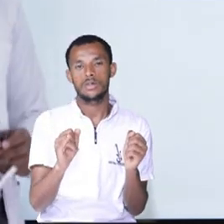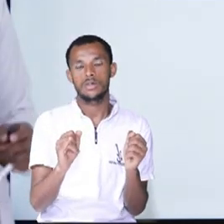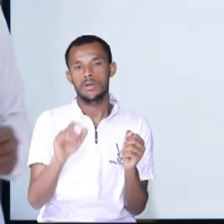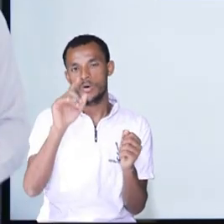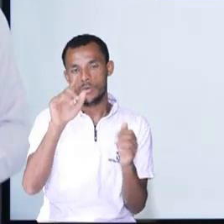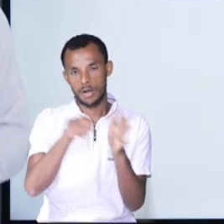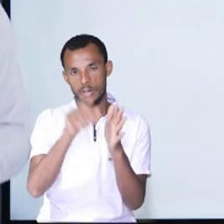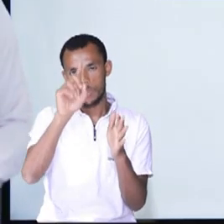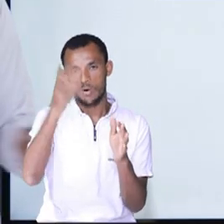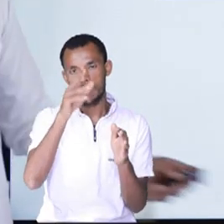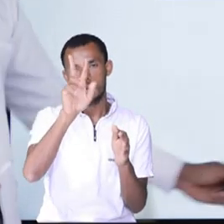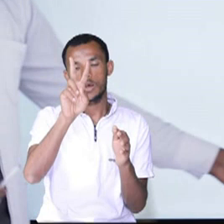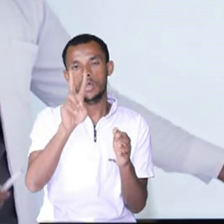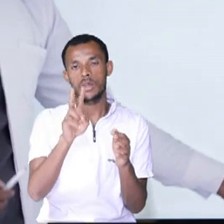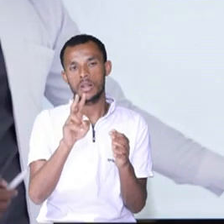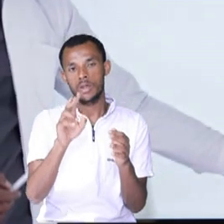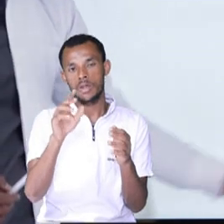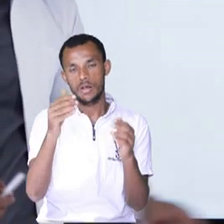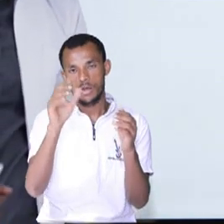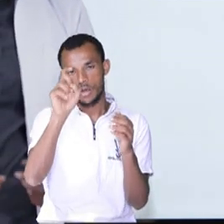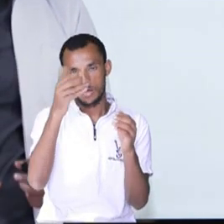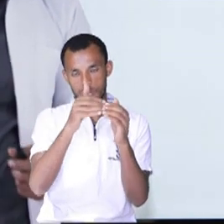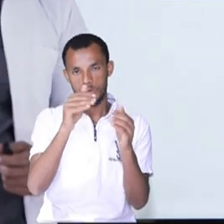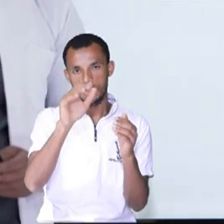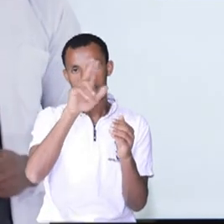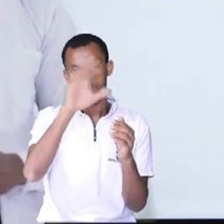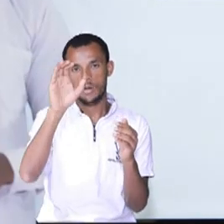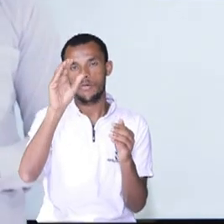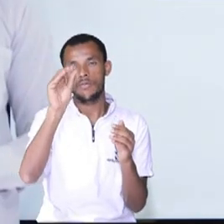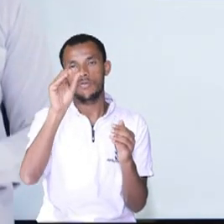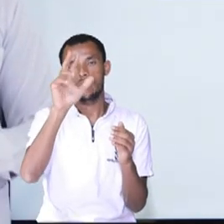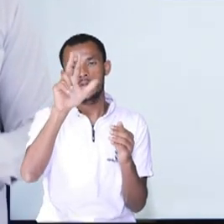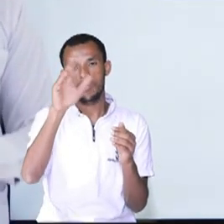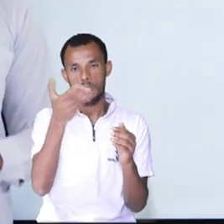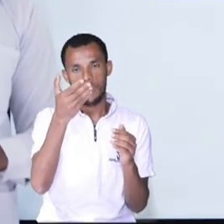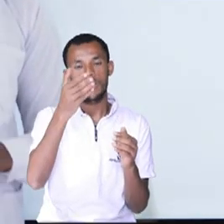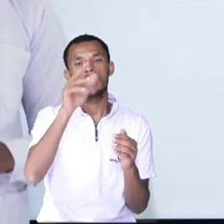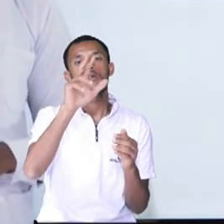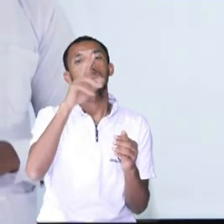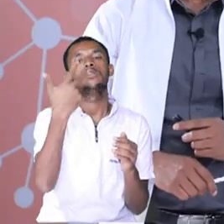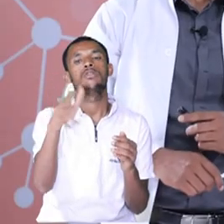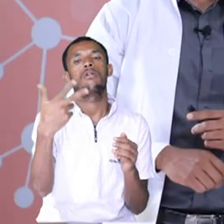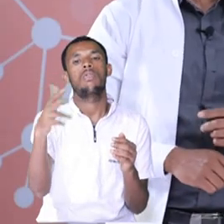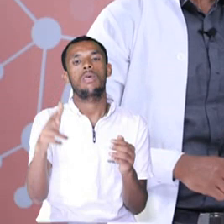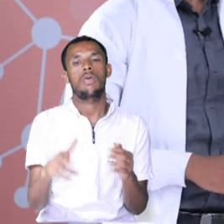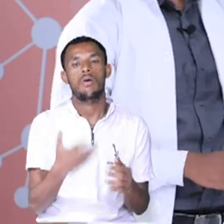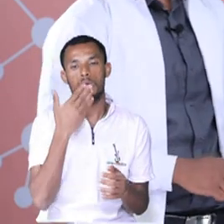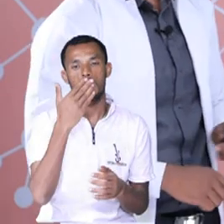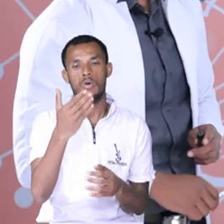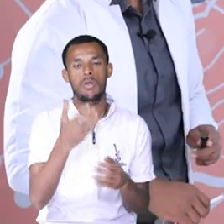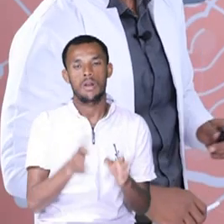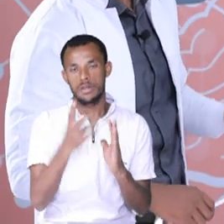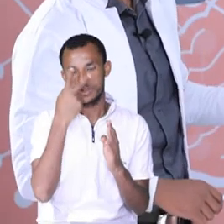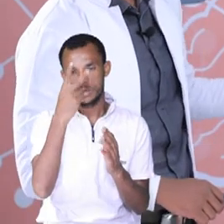over 10 is equal to 12 is x is equal to 353 over 13. Good.